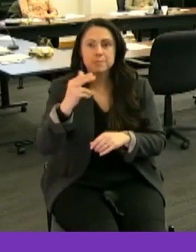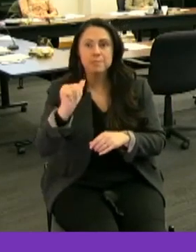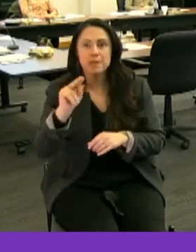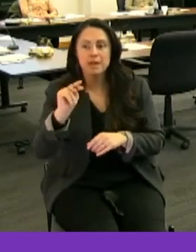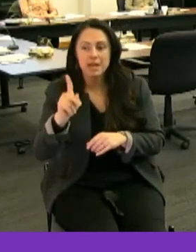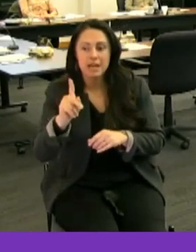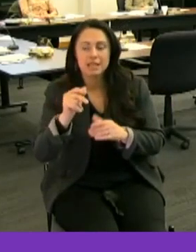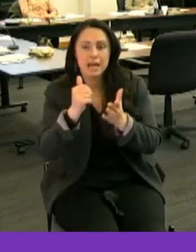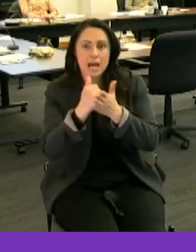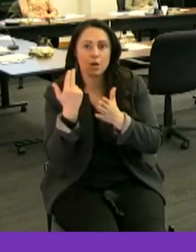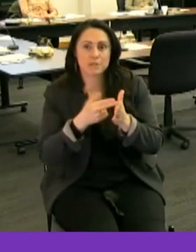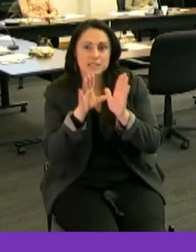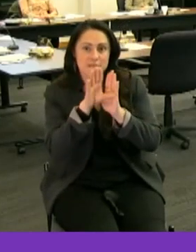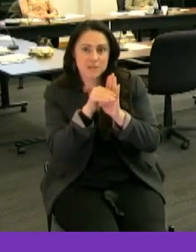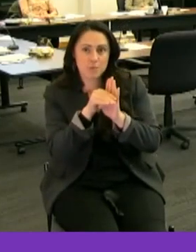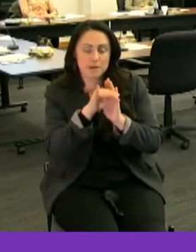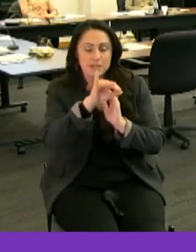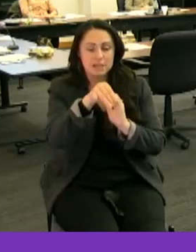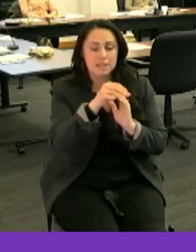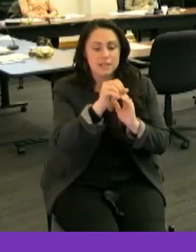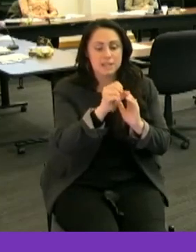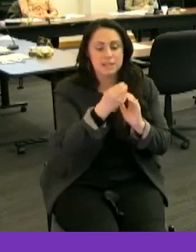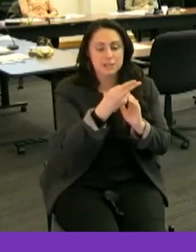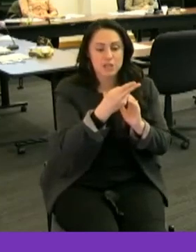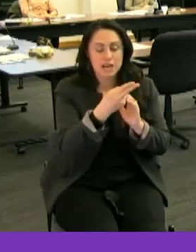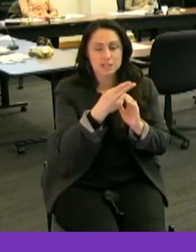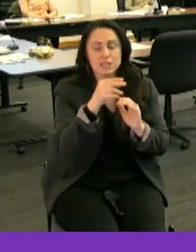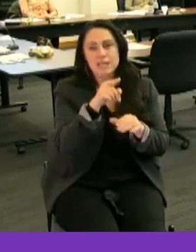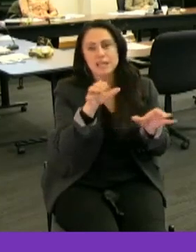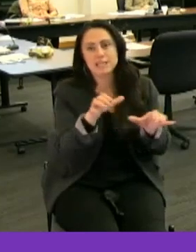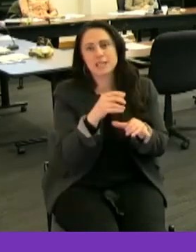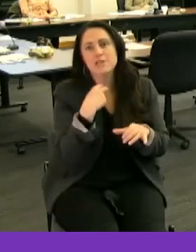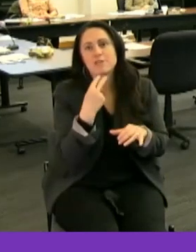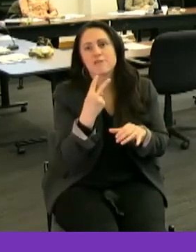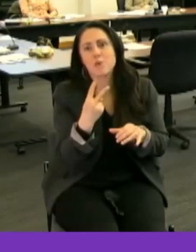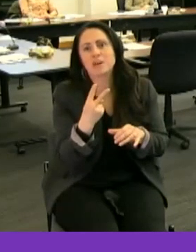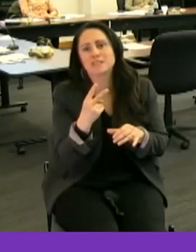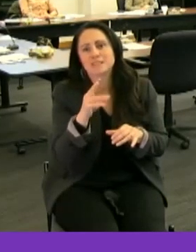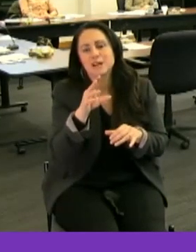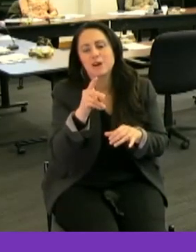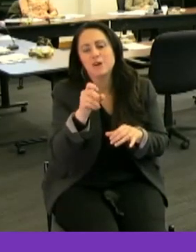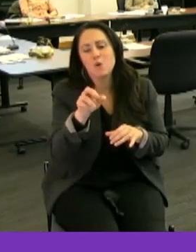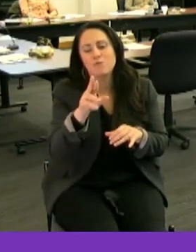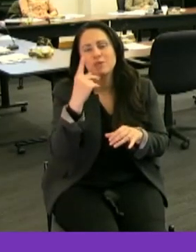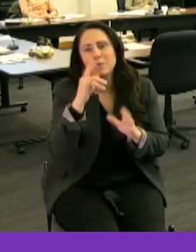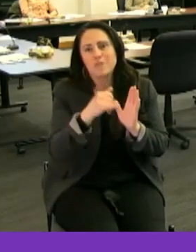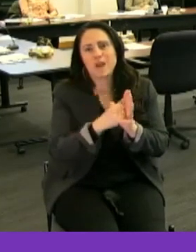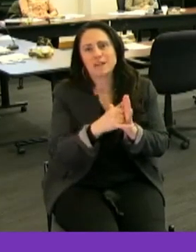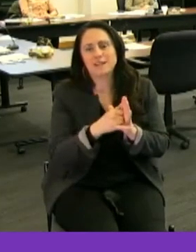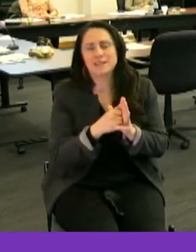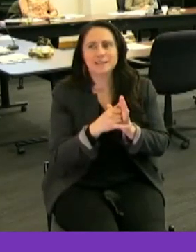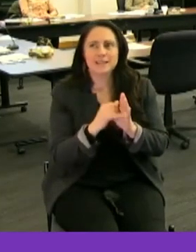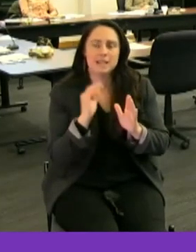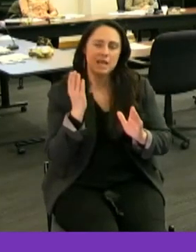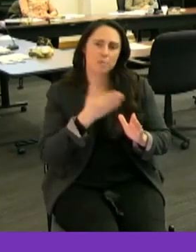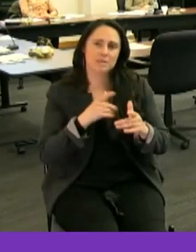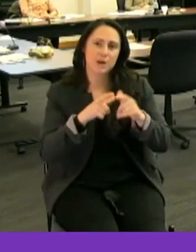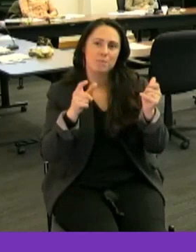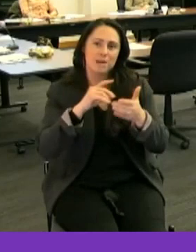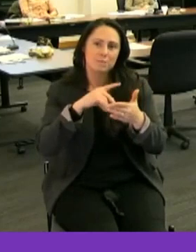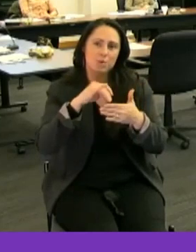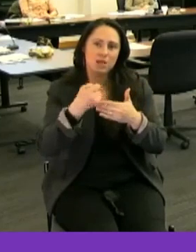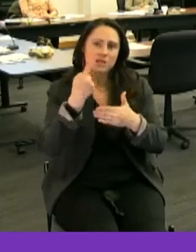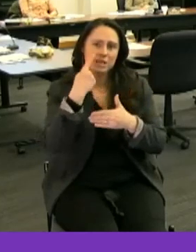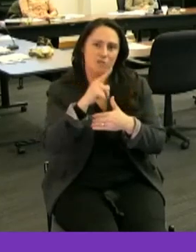film it, and Josh, he did the voiceover for it. So that was kind of our big